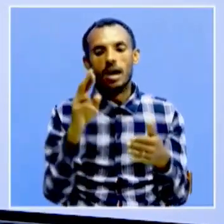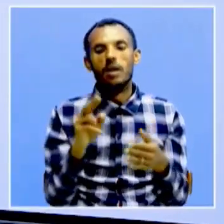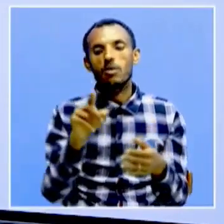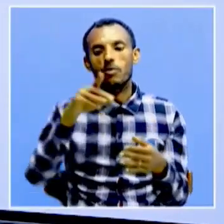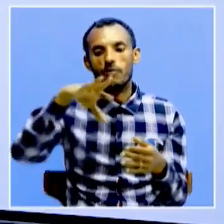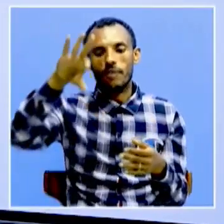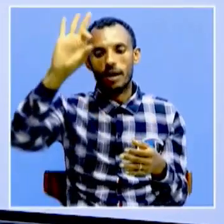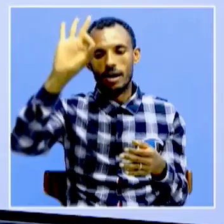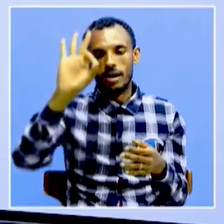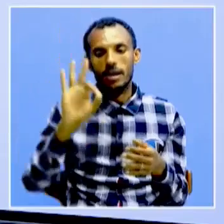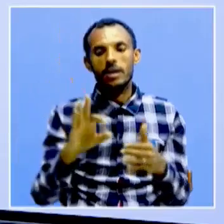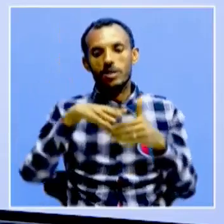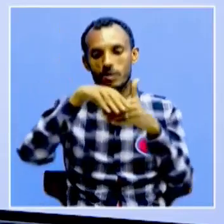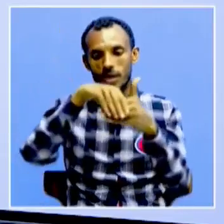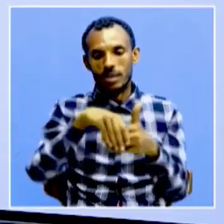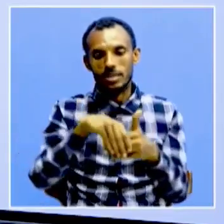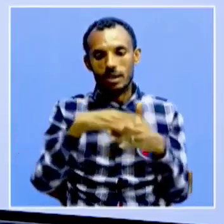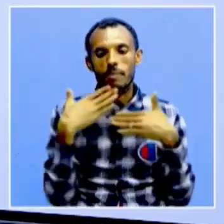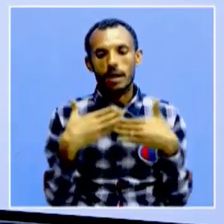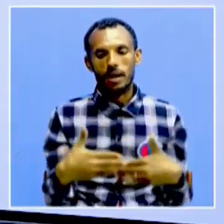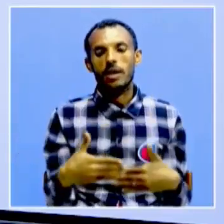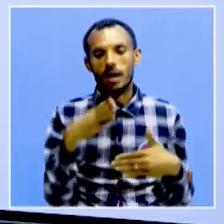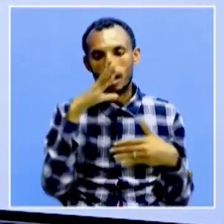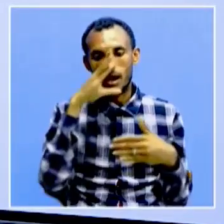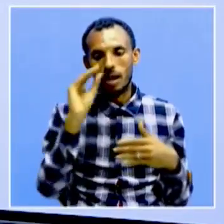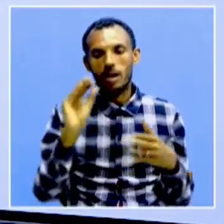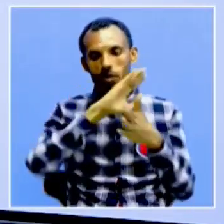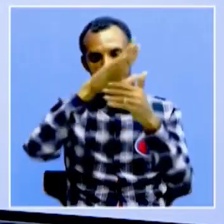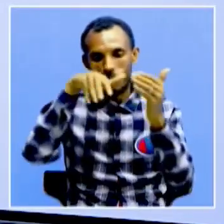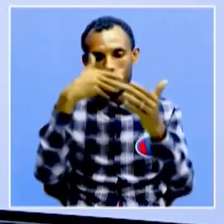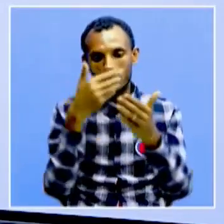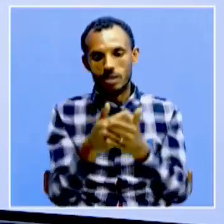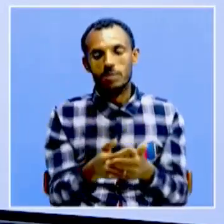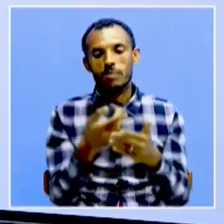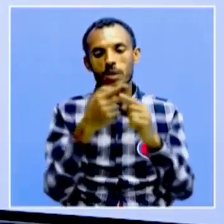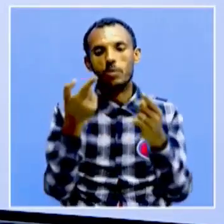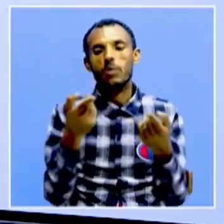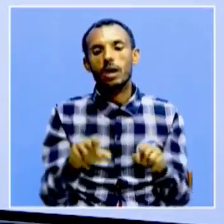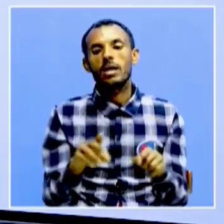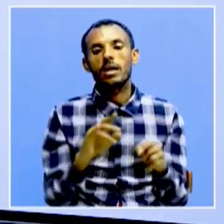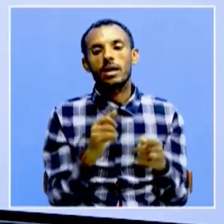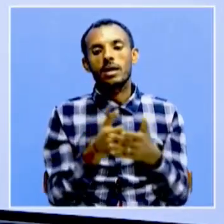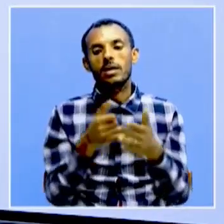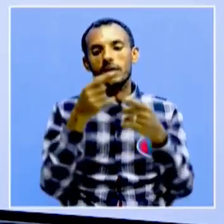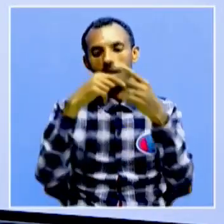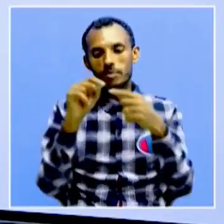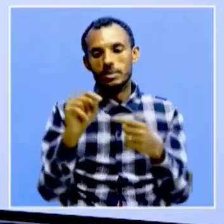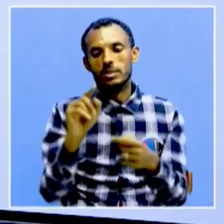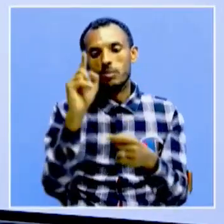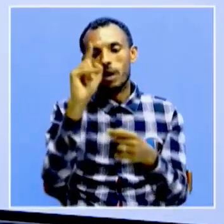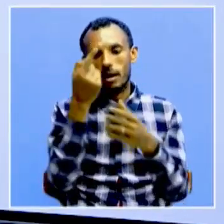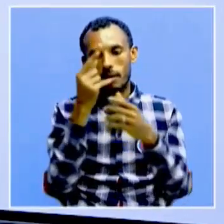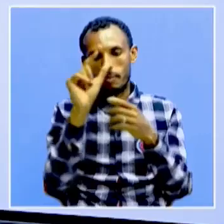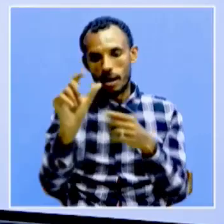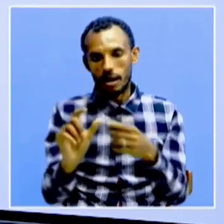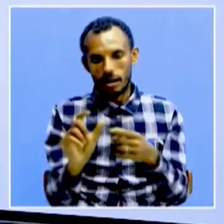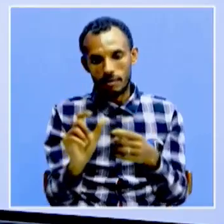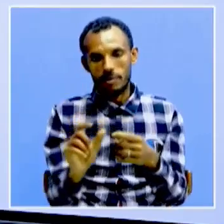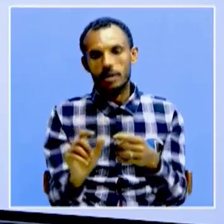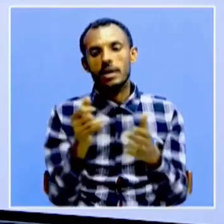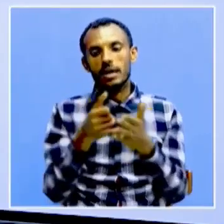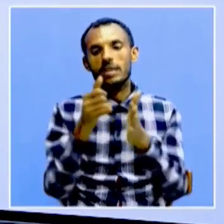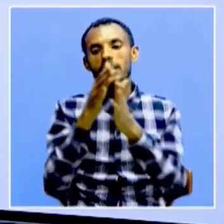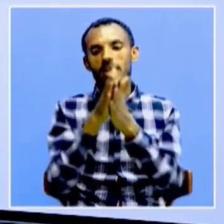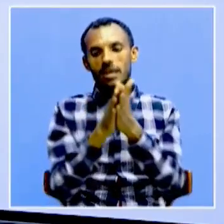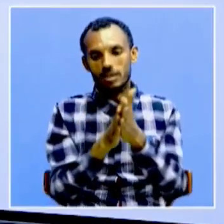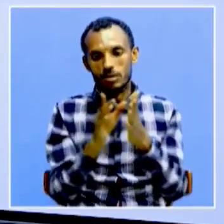what? Introduction, body, and conclusion. But when it comes to a single paragraph, a paragraph needs to have